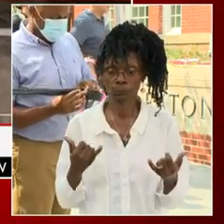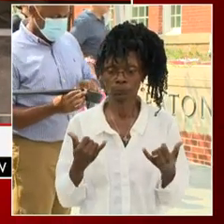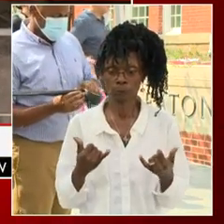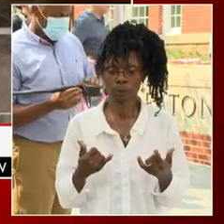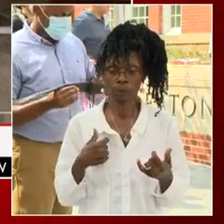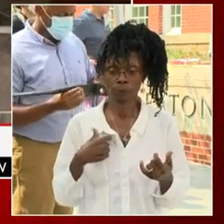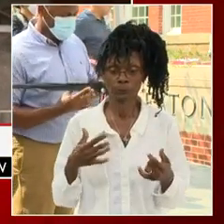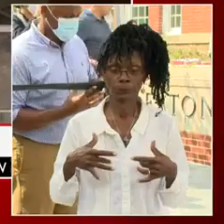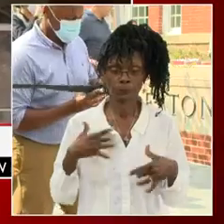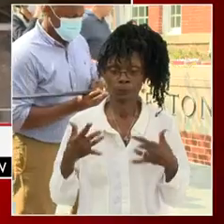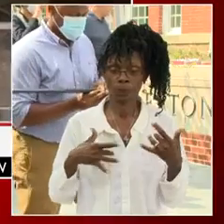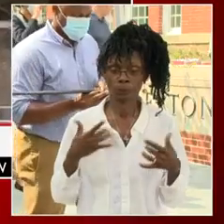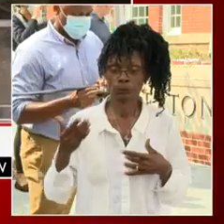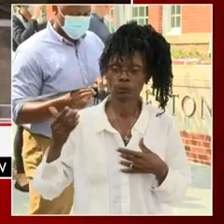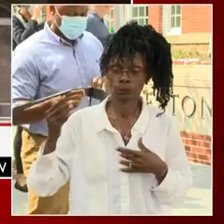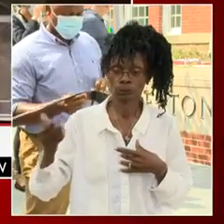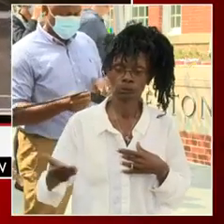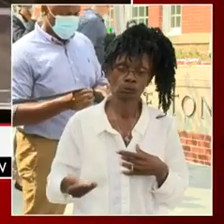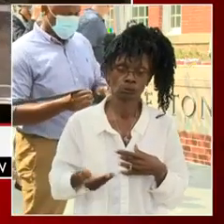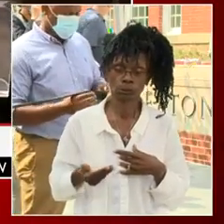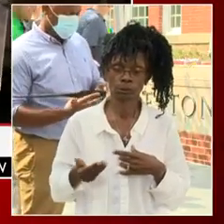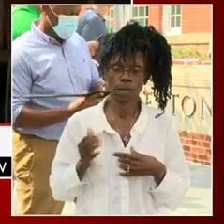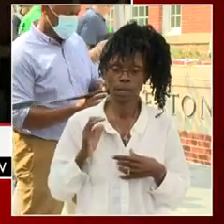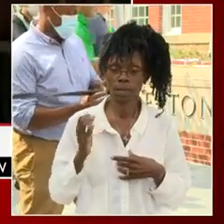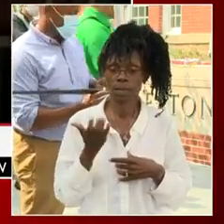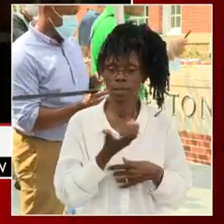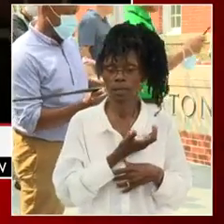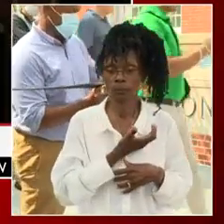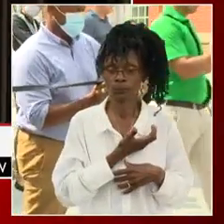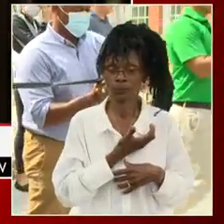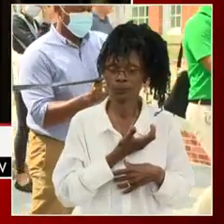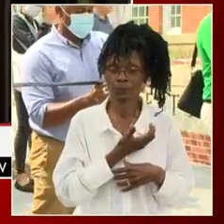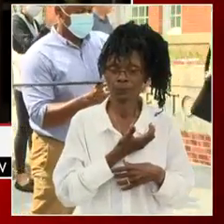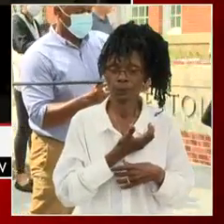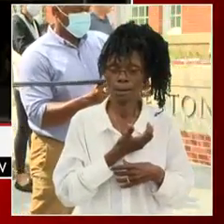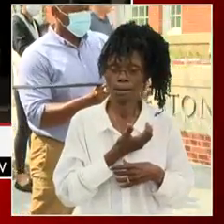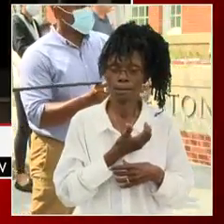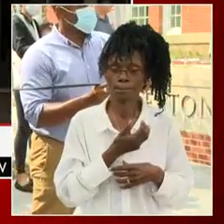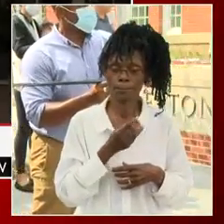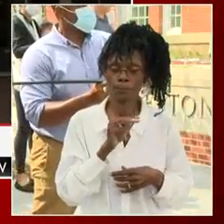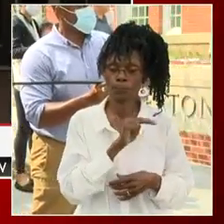and introduce our illustrious mayor, Muriel Bowser.